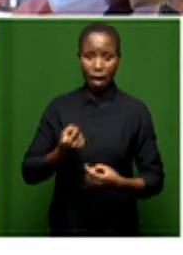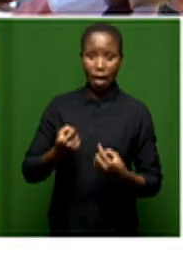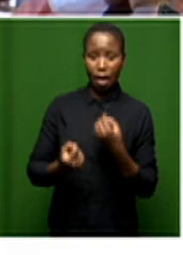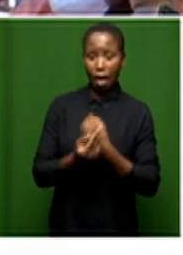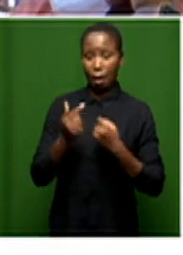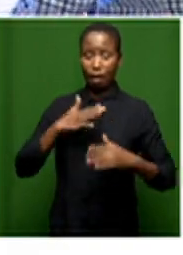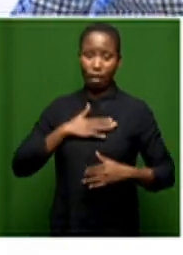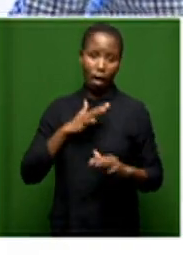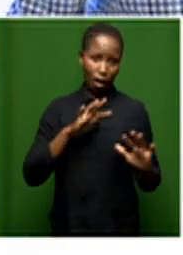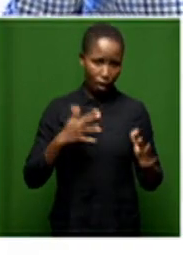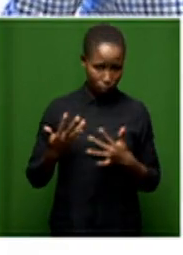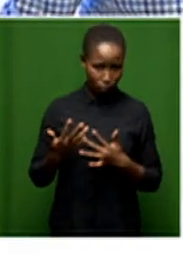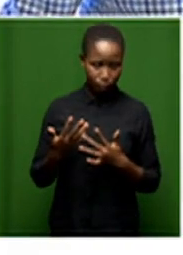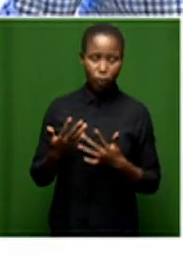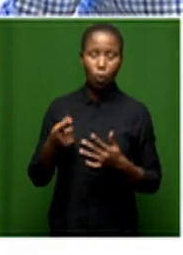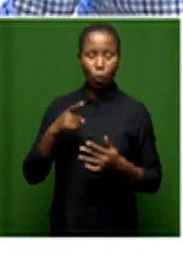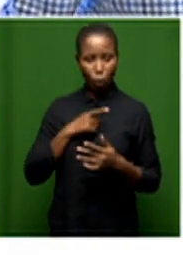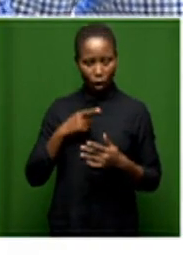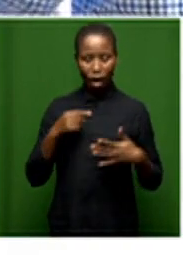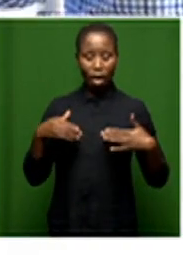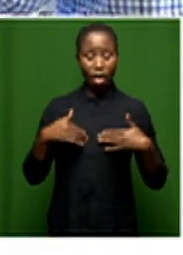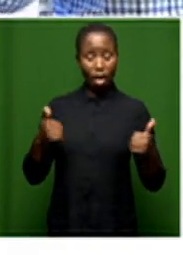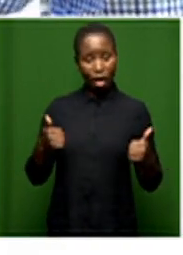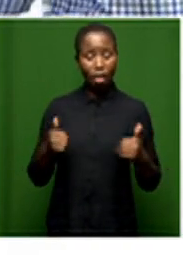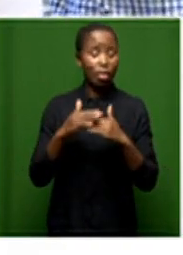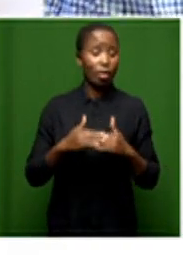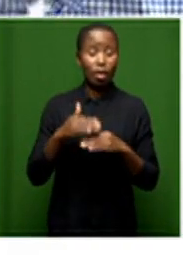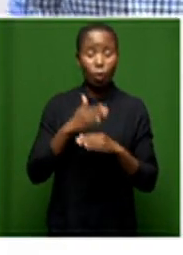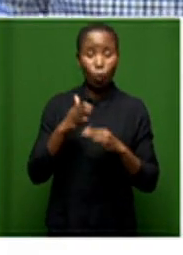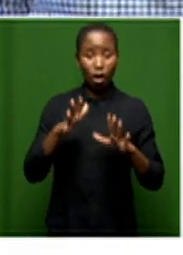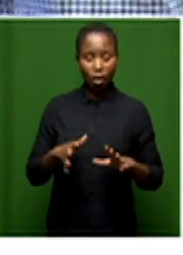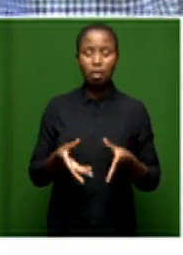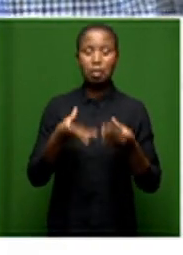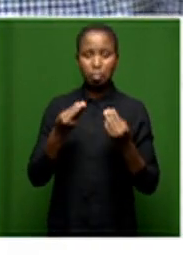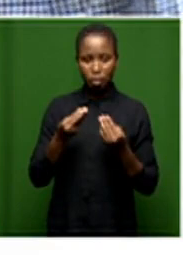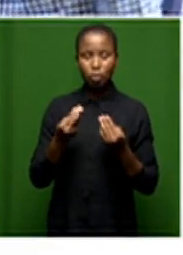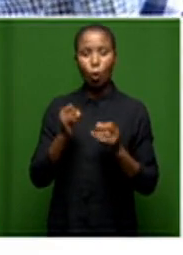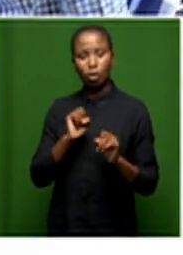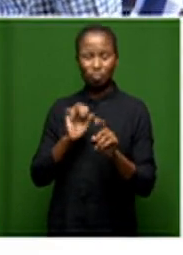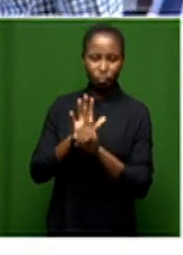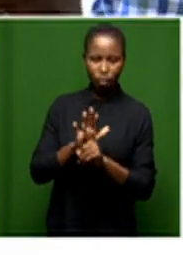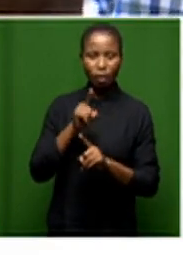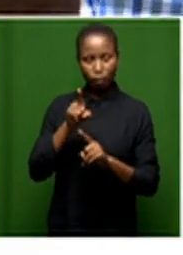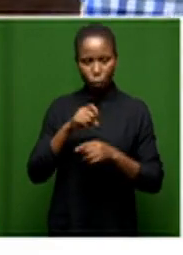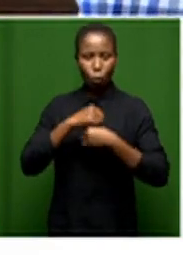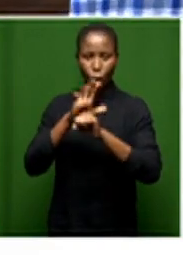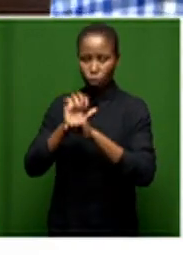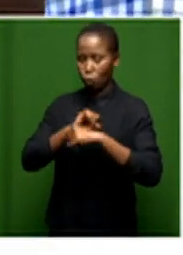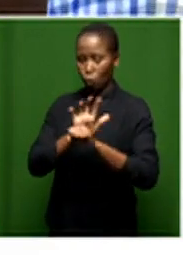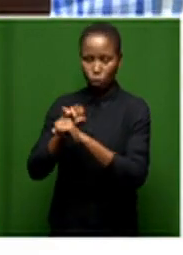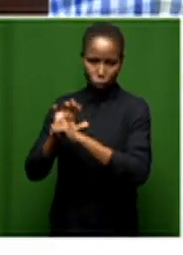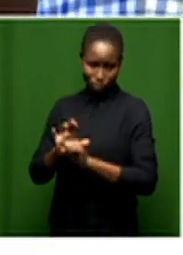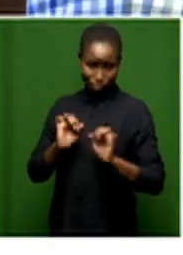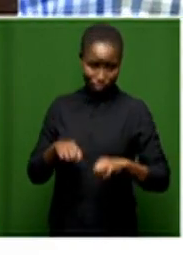exposed to COVID far more often than anyone else in this country. And so we do expect much more reactogenicity